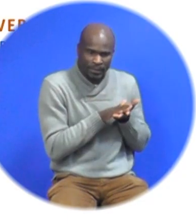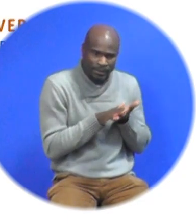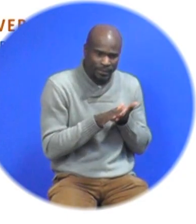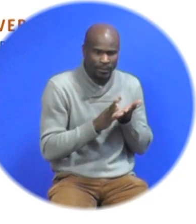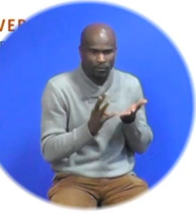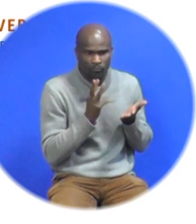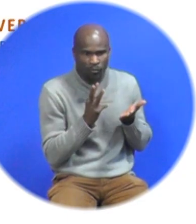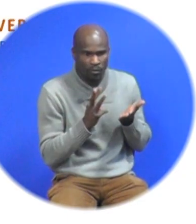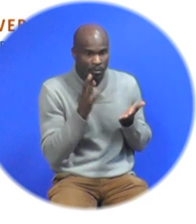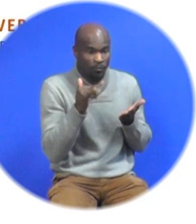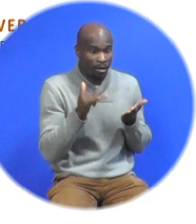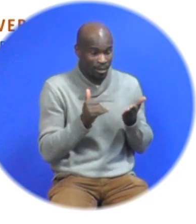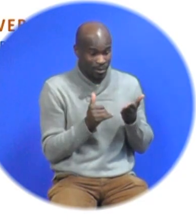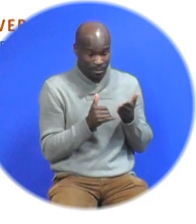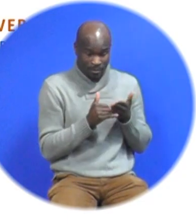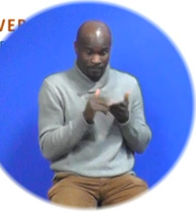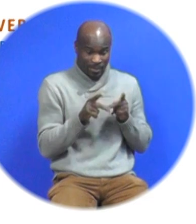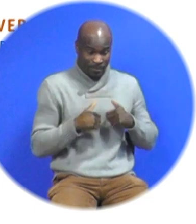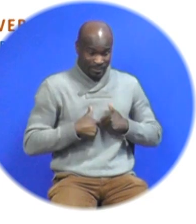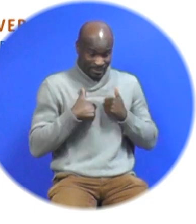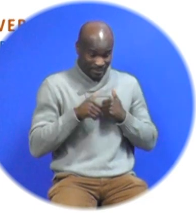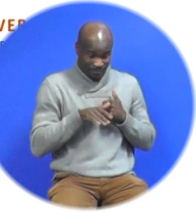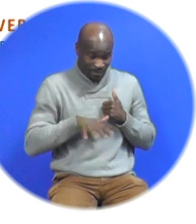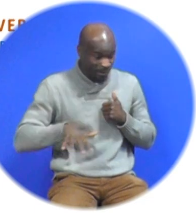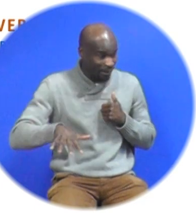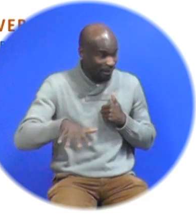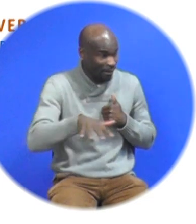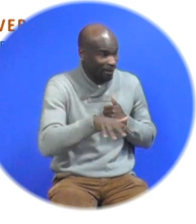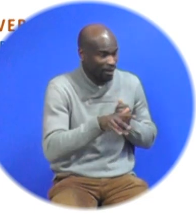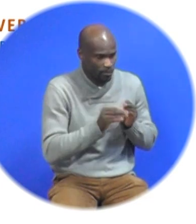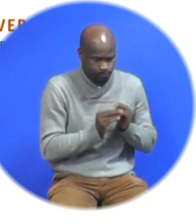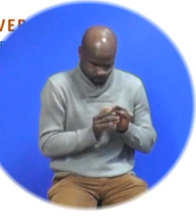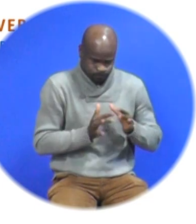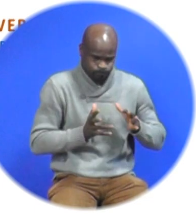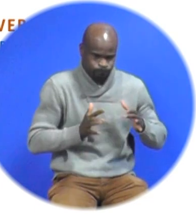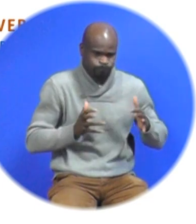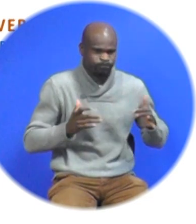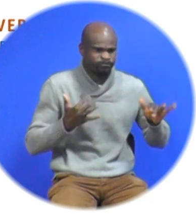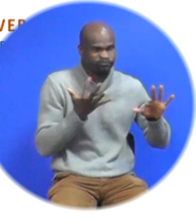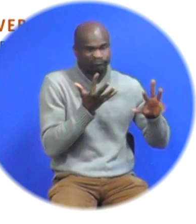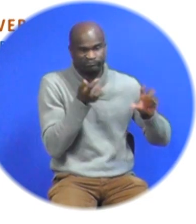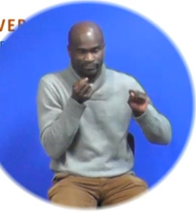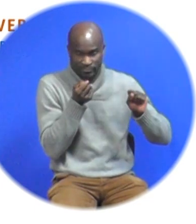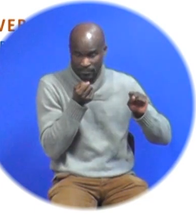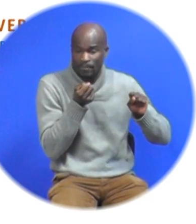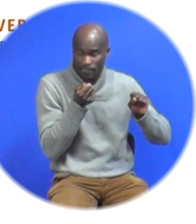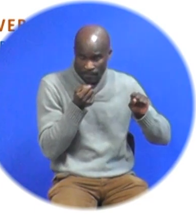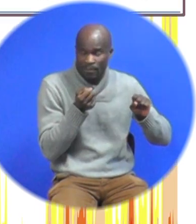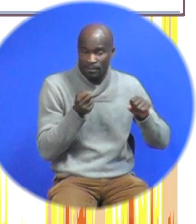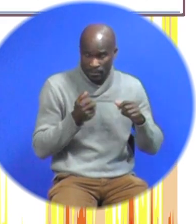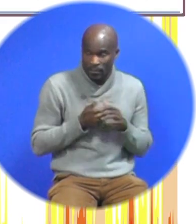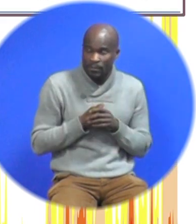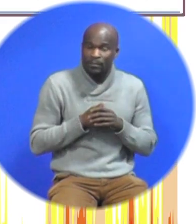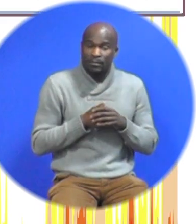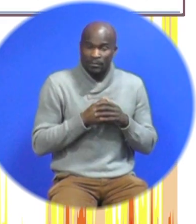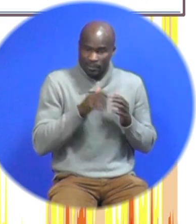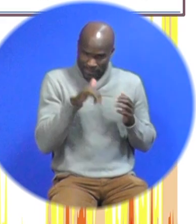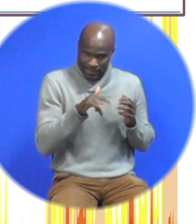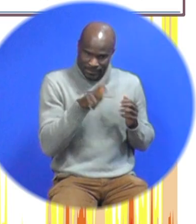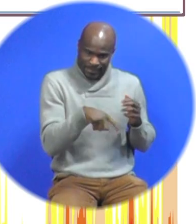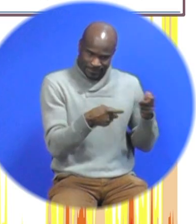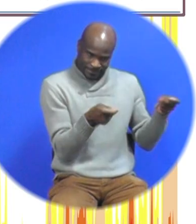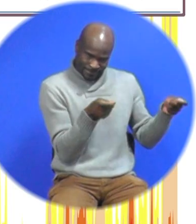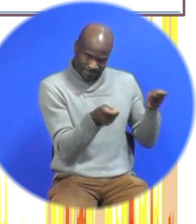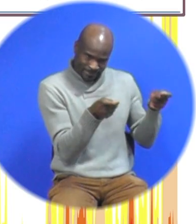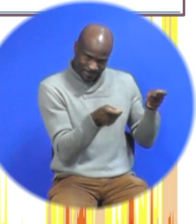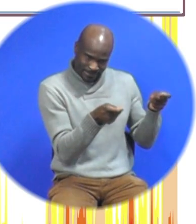exponential population growth of the Charlotte metro area in North and South Carolina. So we have that to contend with.